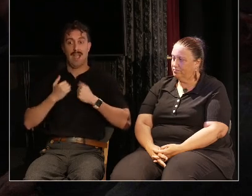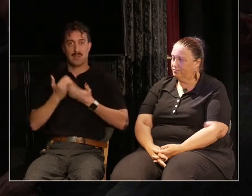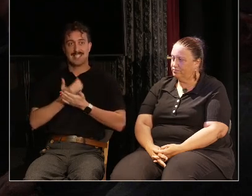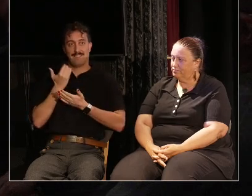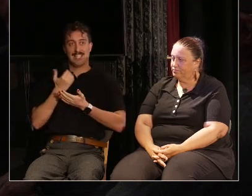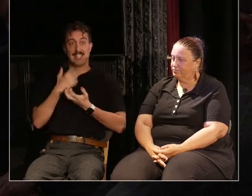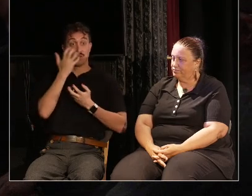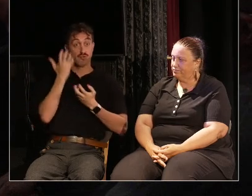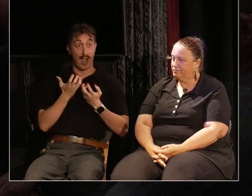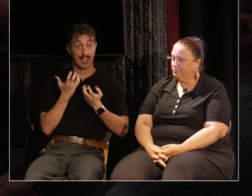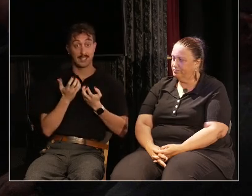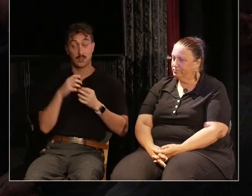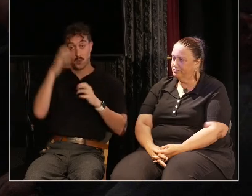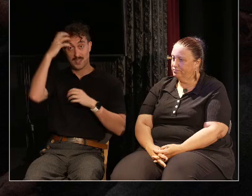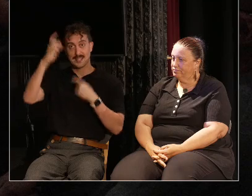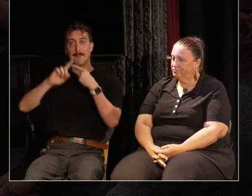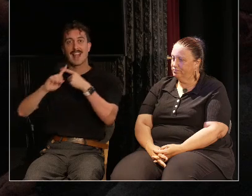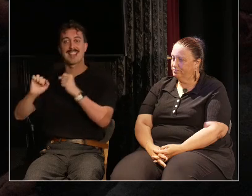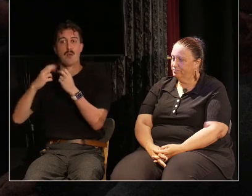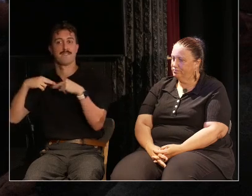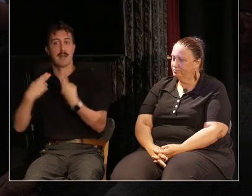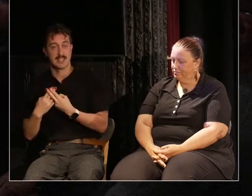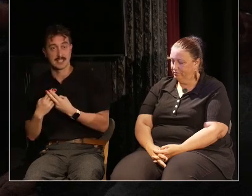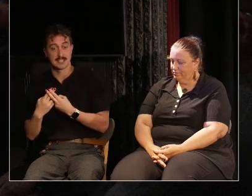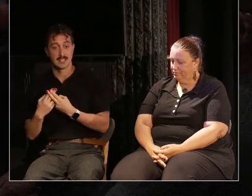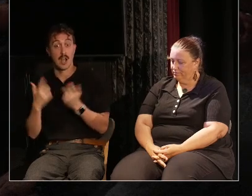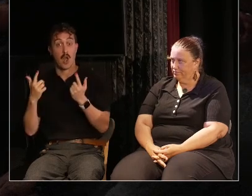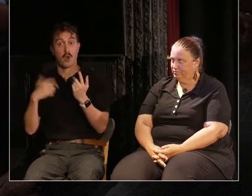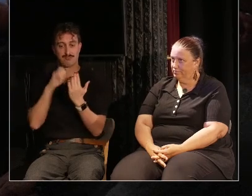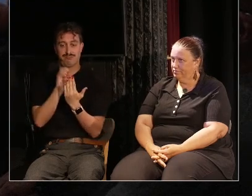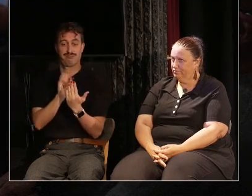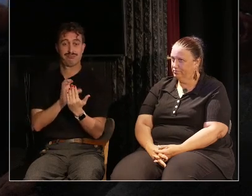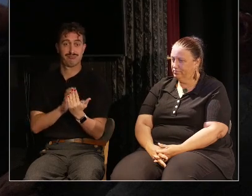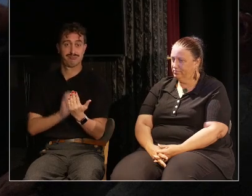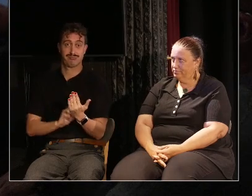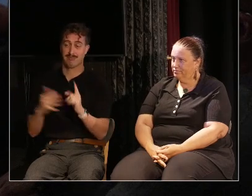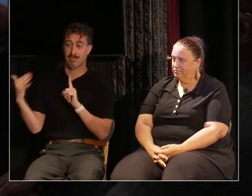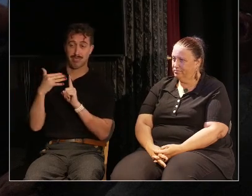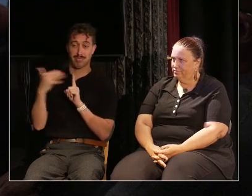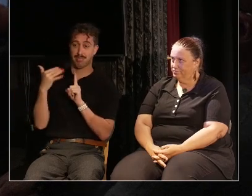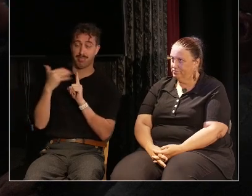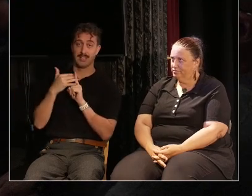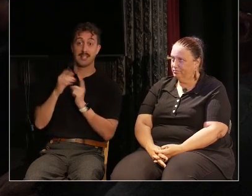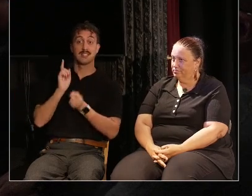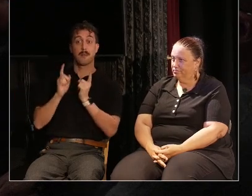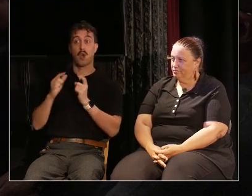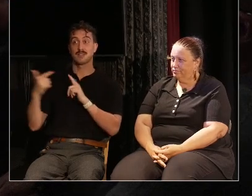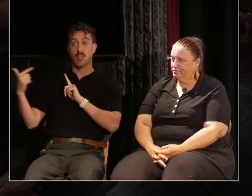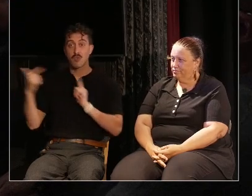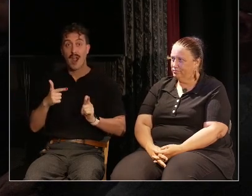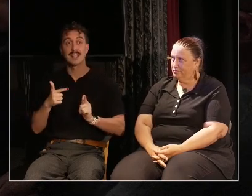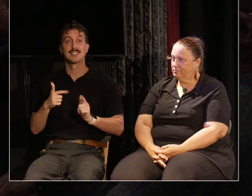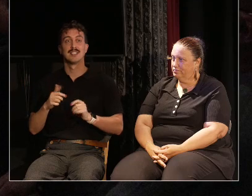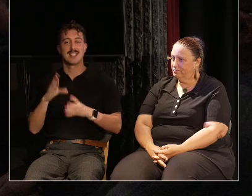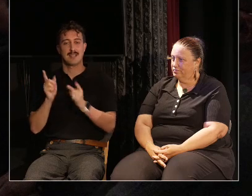Our events have been shared in online hate groups and the abuse has been vile and unrelenting, sometimes escalating to threats and hate groups